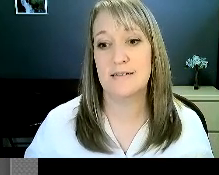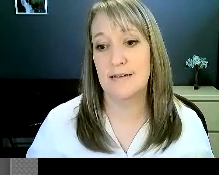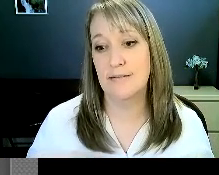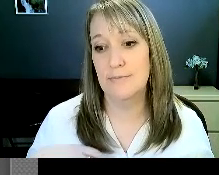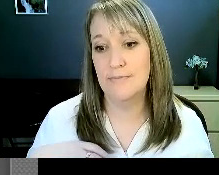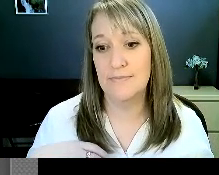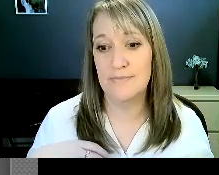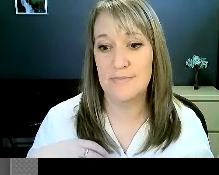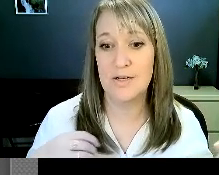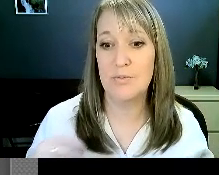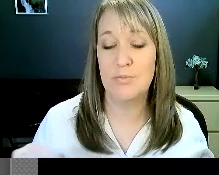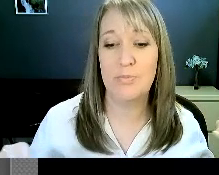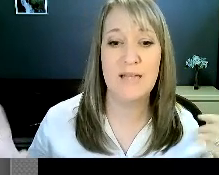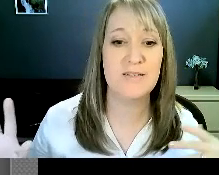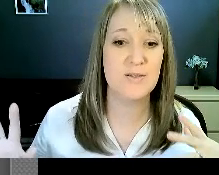as